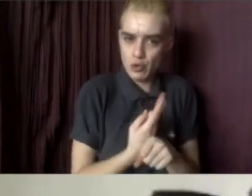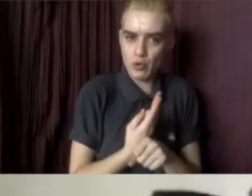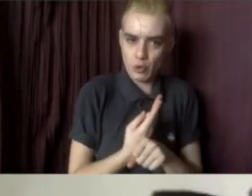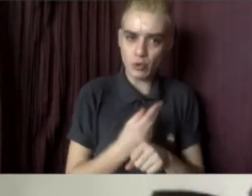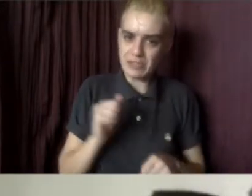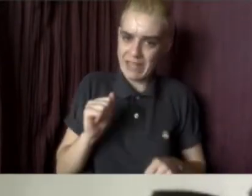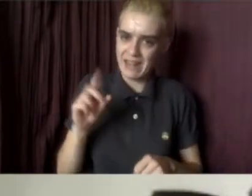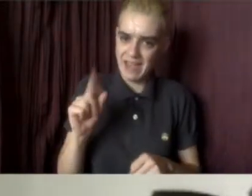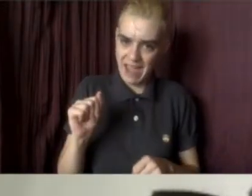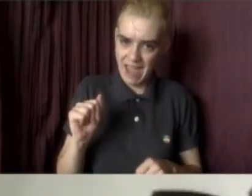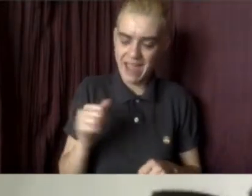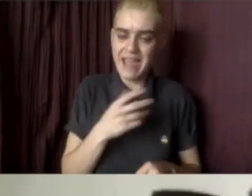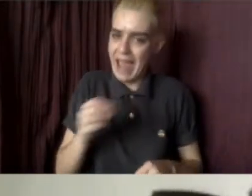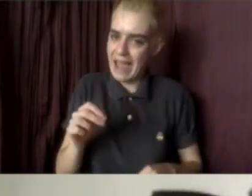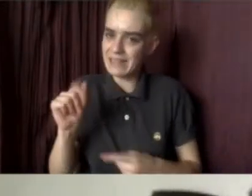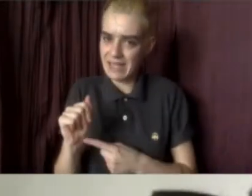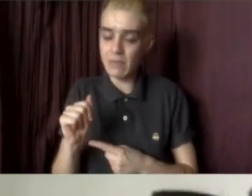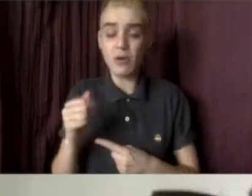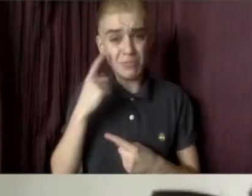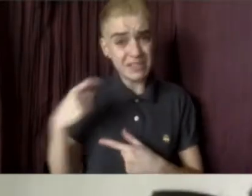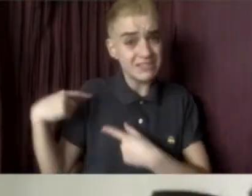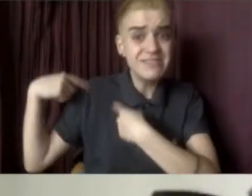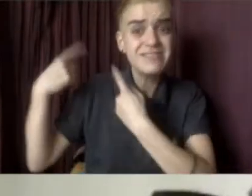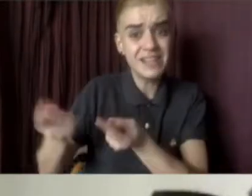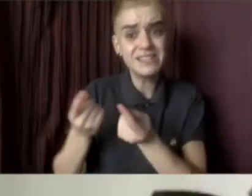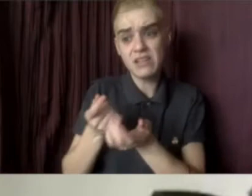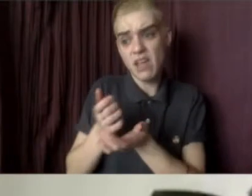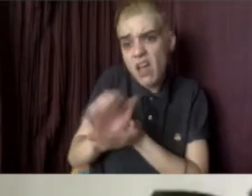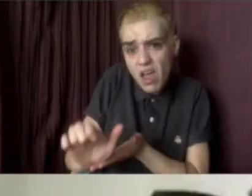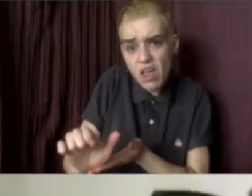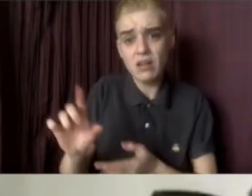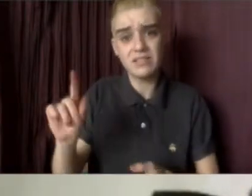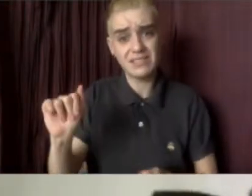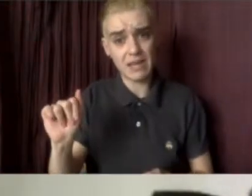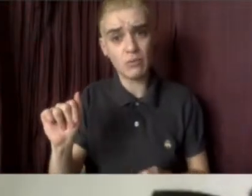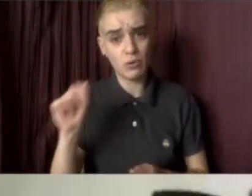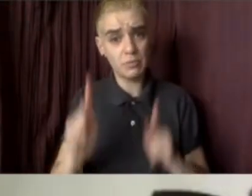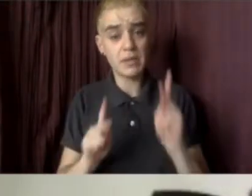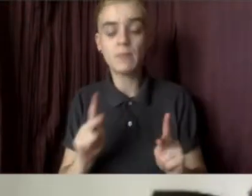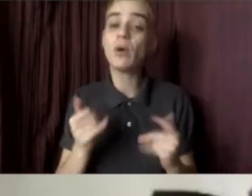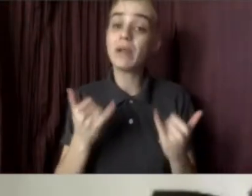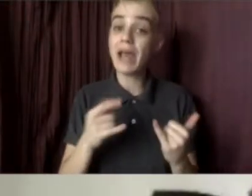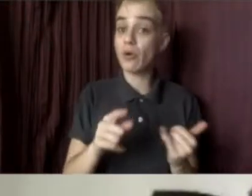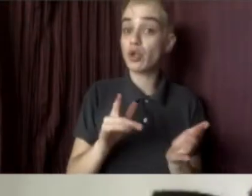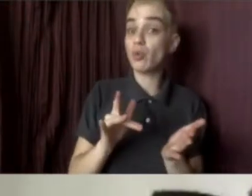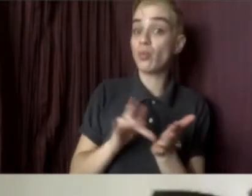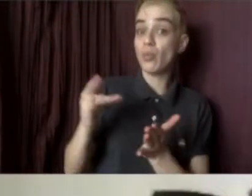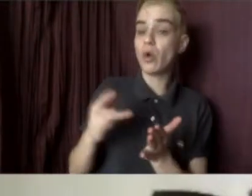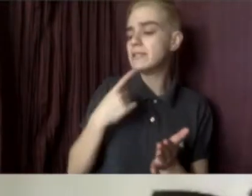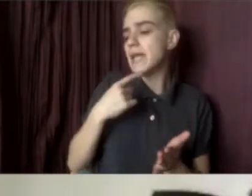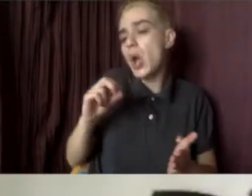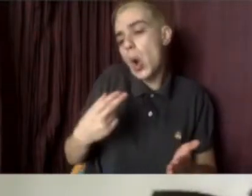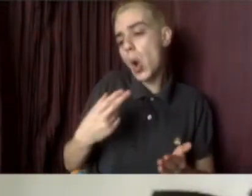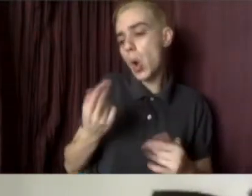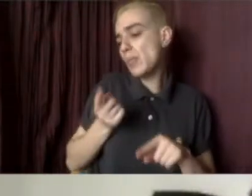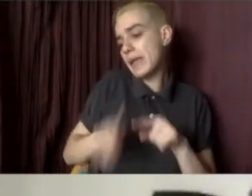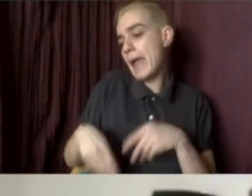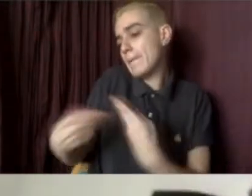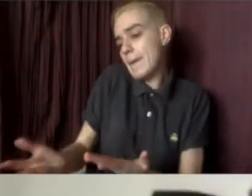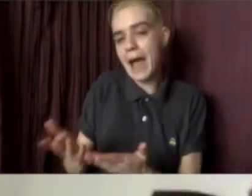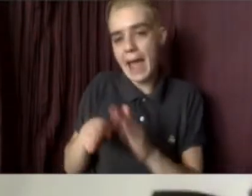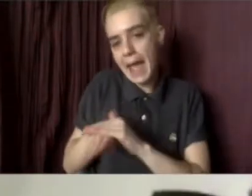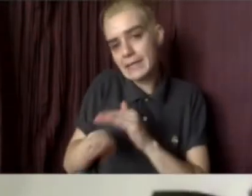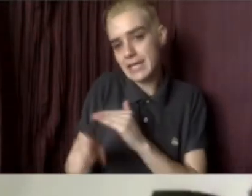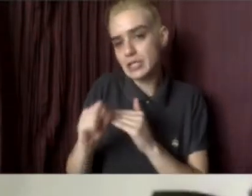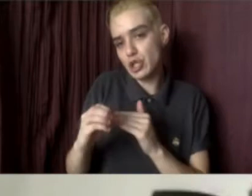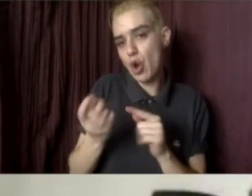in our community, and that is what disability justice works on. Disability justice has 10 principles. The first is intersectionality, and the